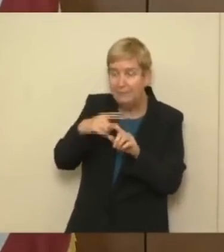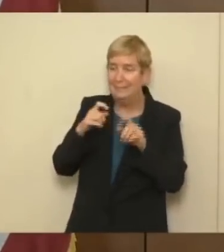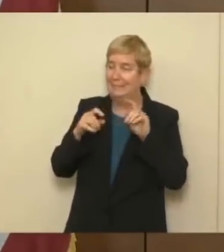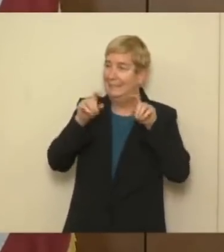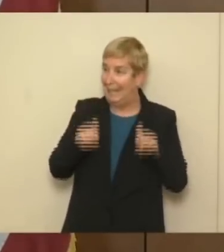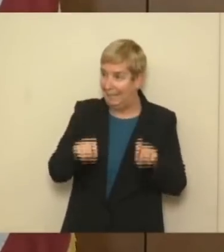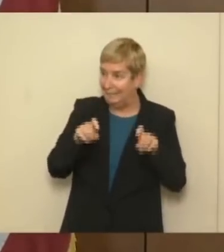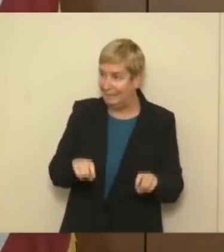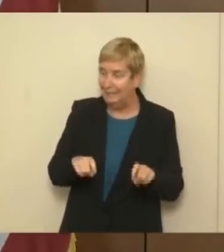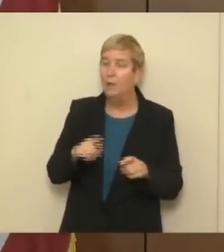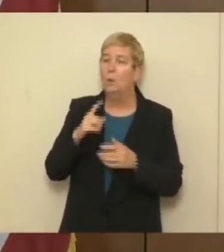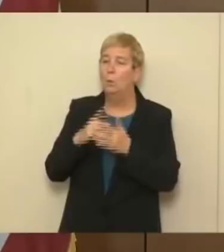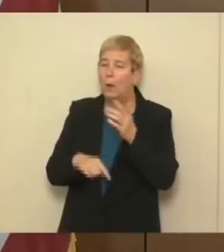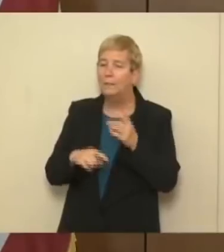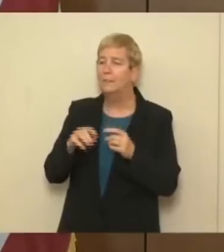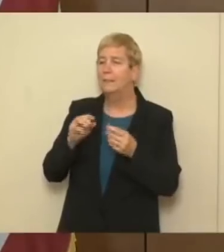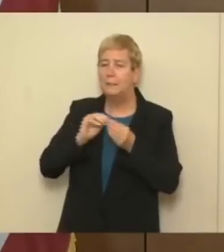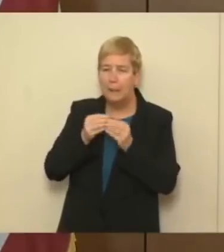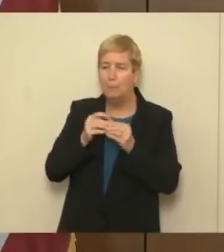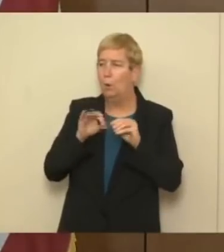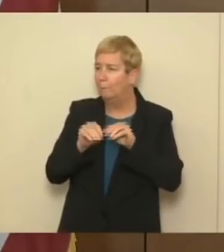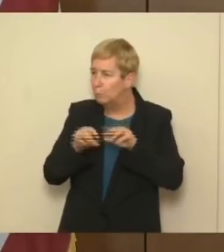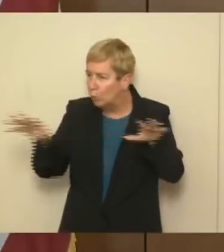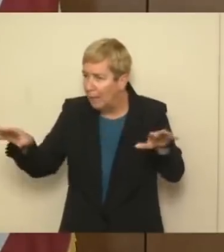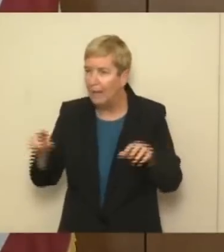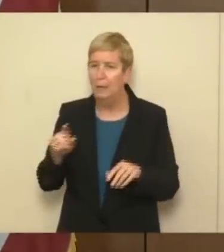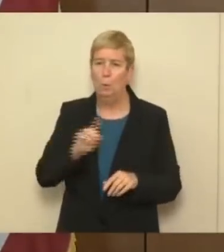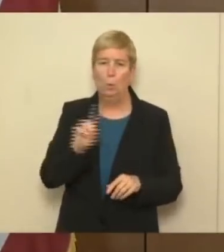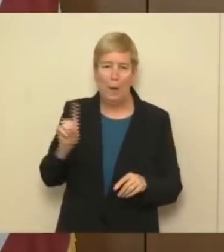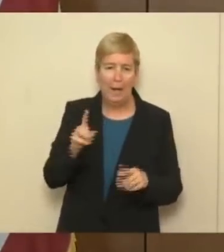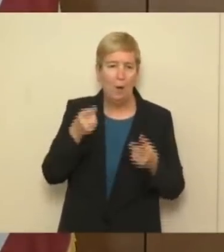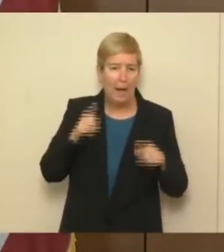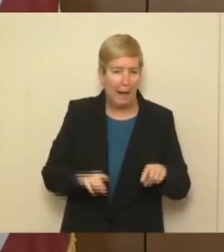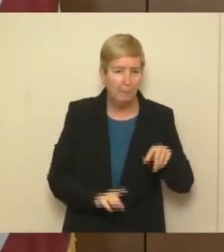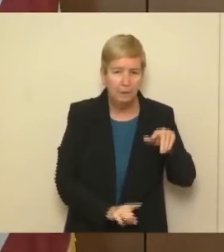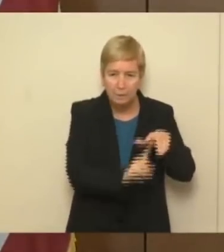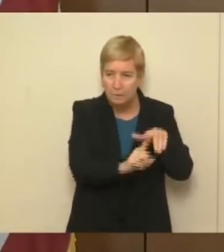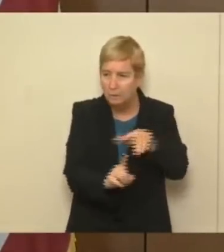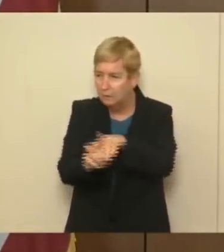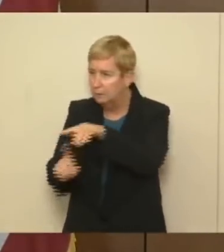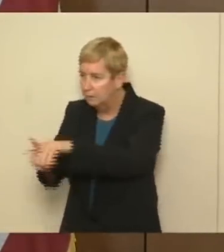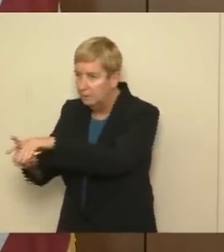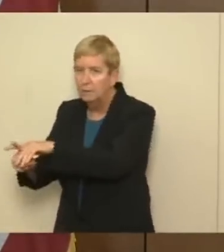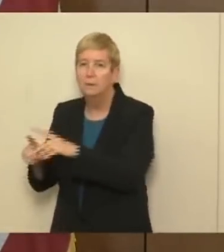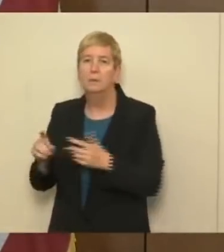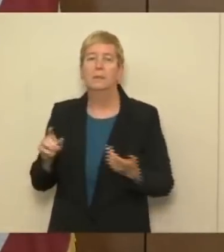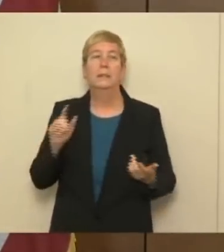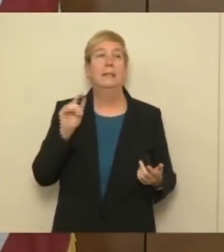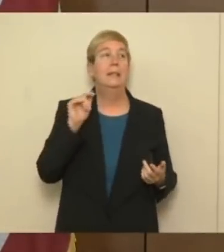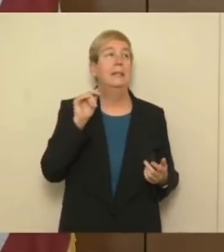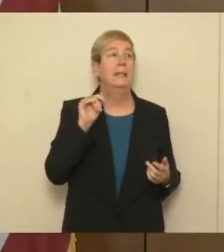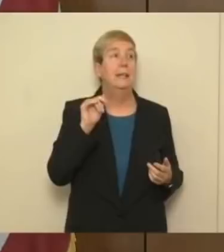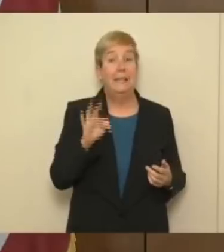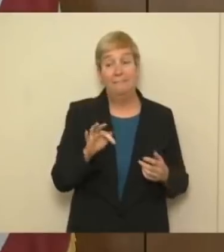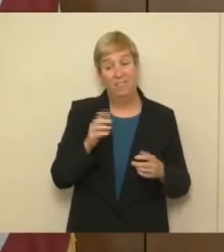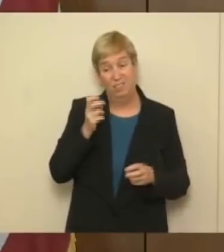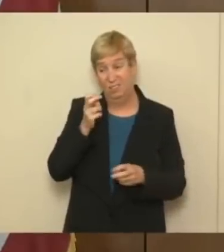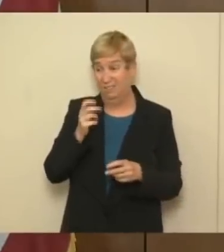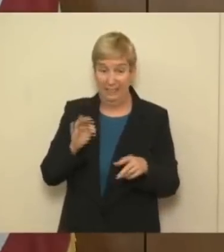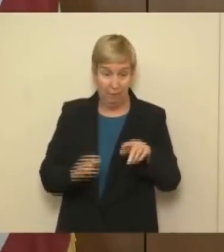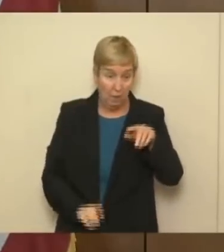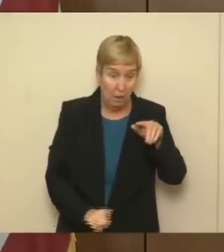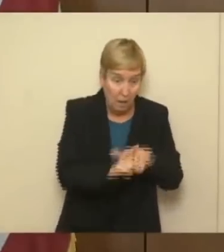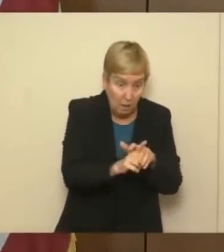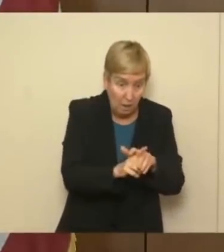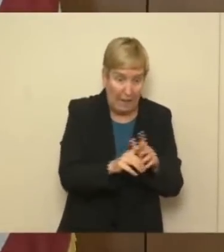or spread, where these outbreaks are, when they're in areas where it is very difficult to manage in a